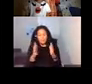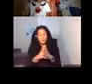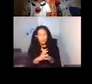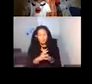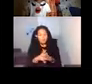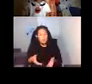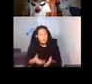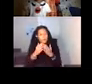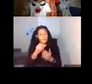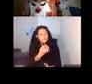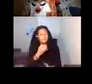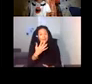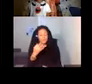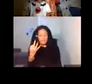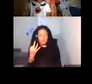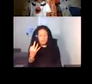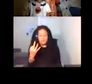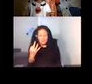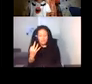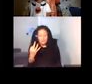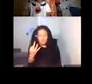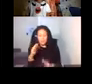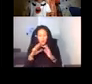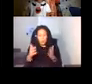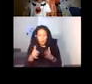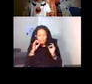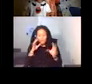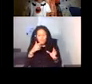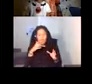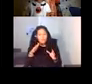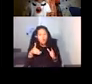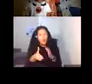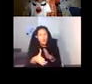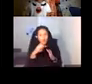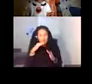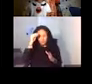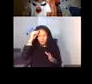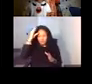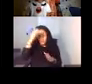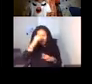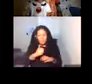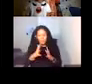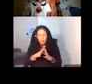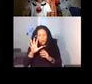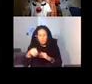born 1858, a world-famous horticulturist based at Wally Place, Brentwood.